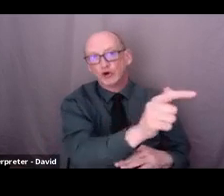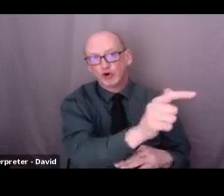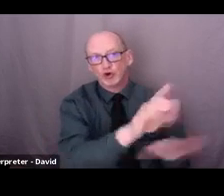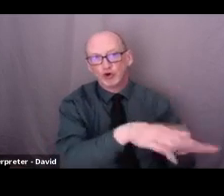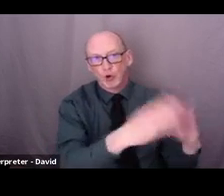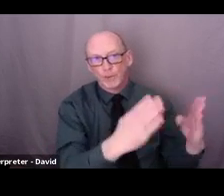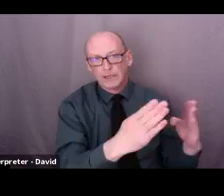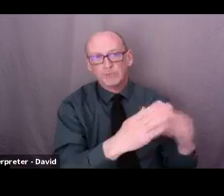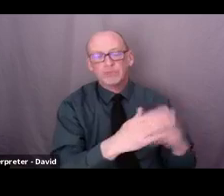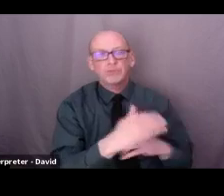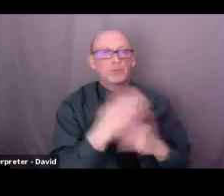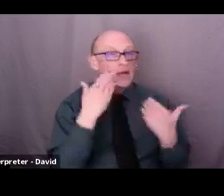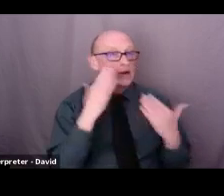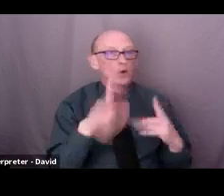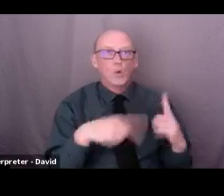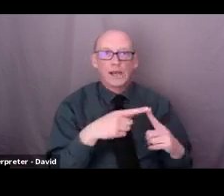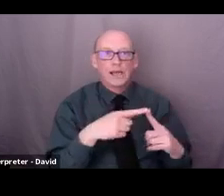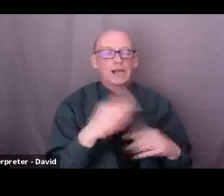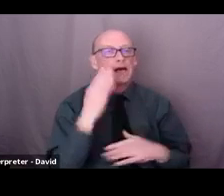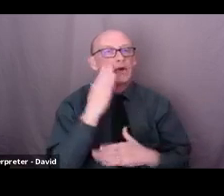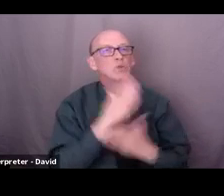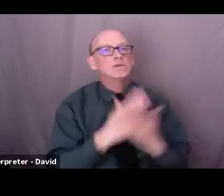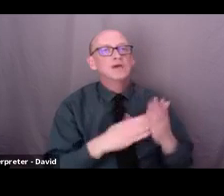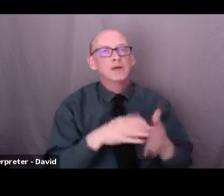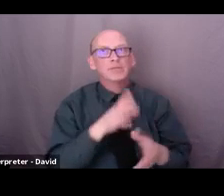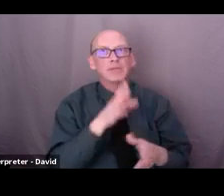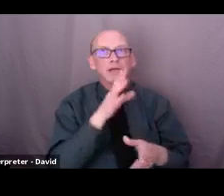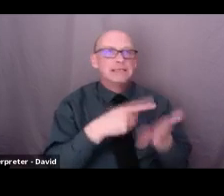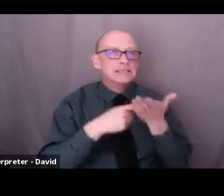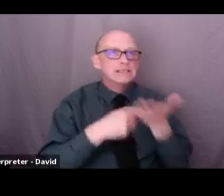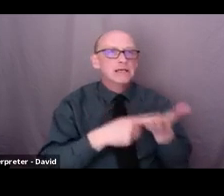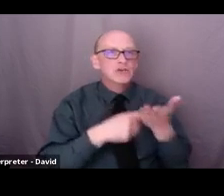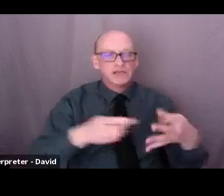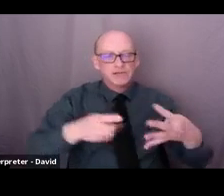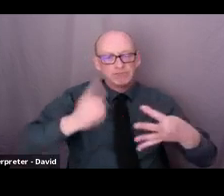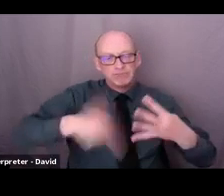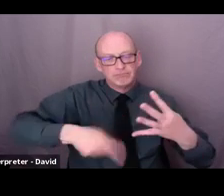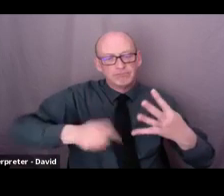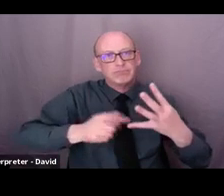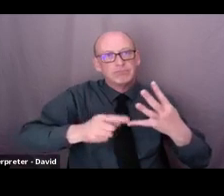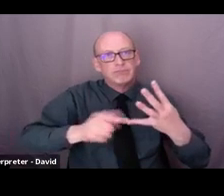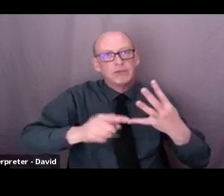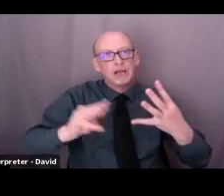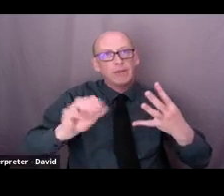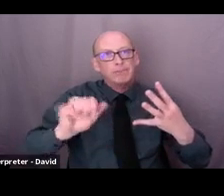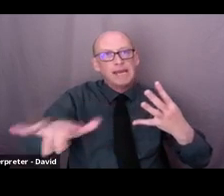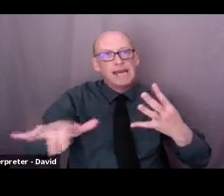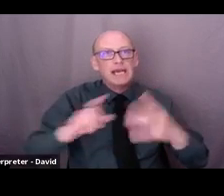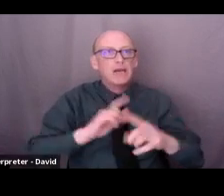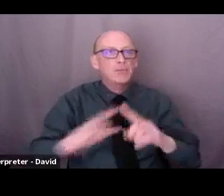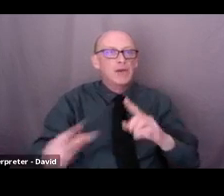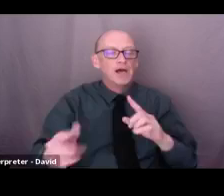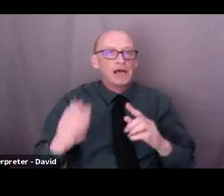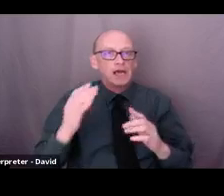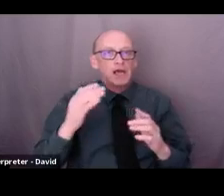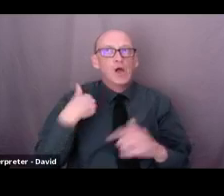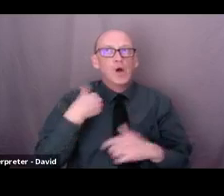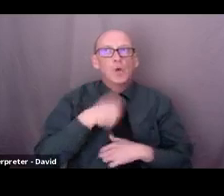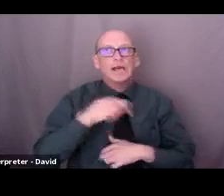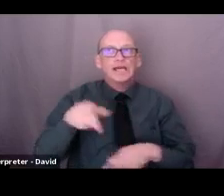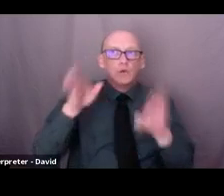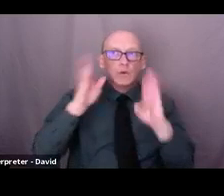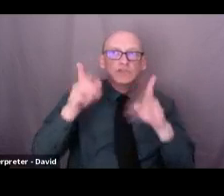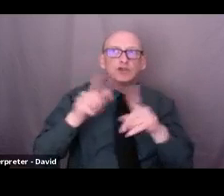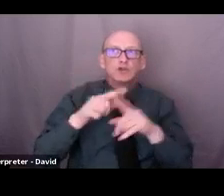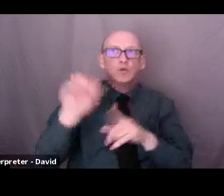don't know when. I know there was some talk maybe at the end of May, but again, I think we just need to listen to the governor and see